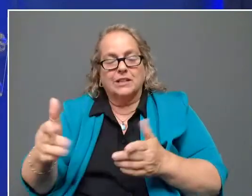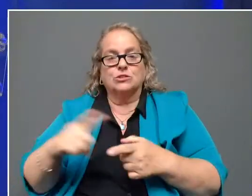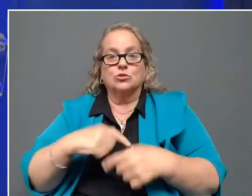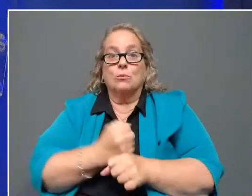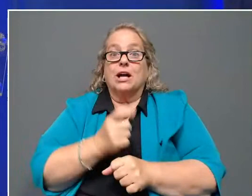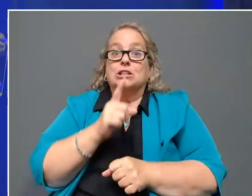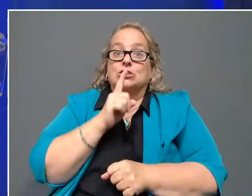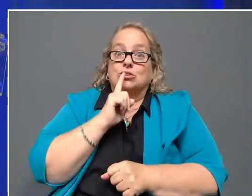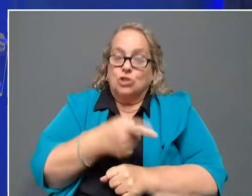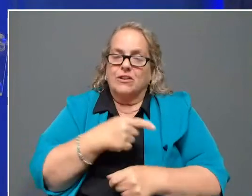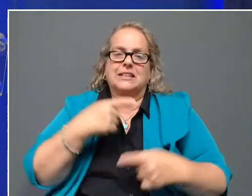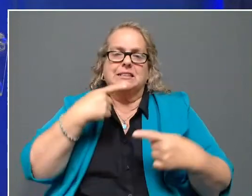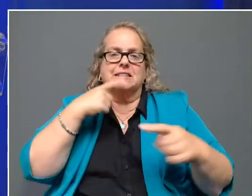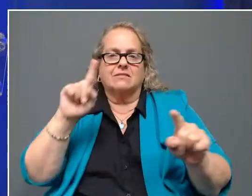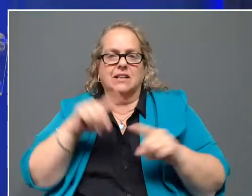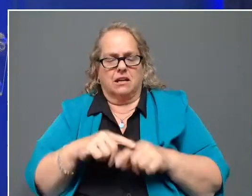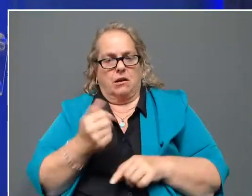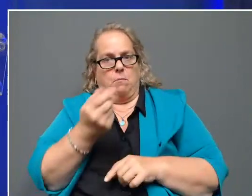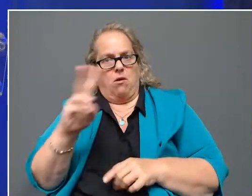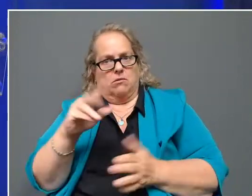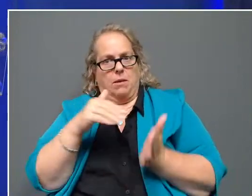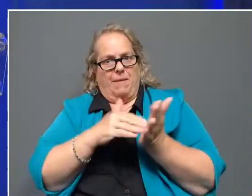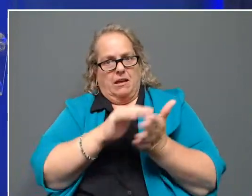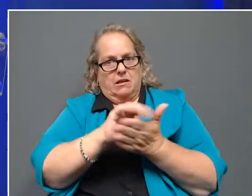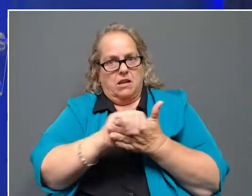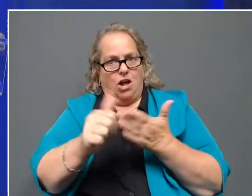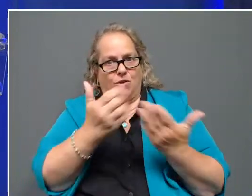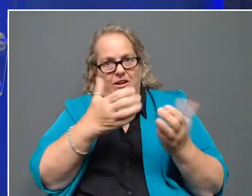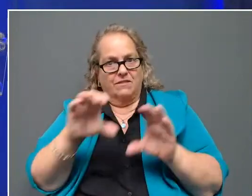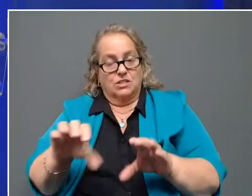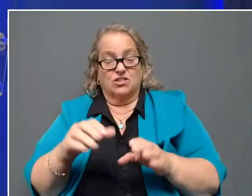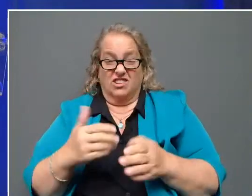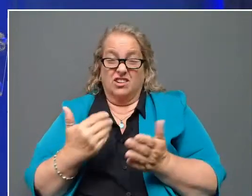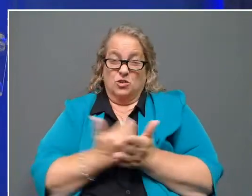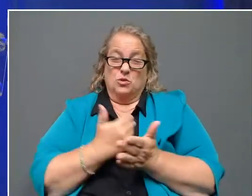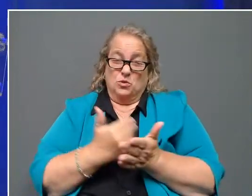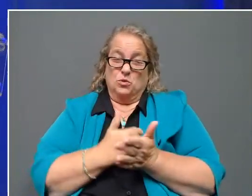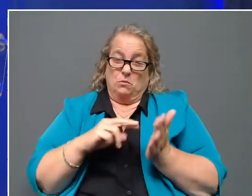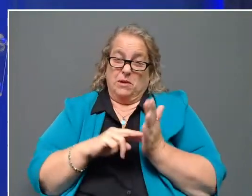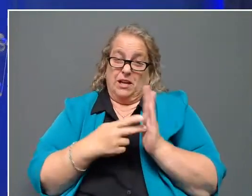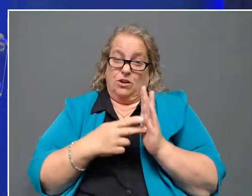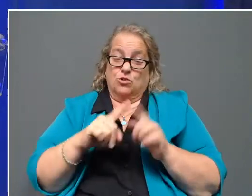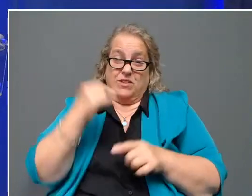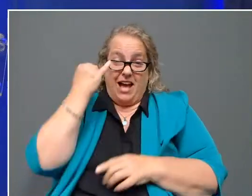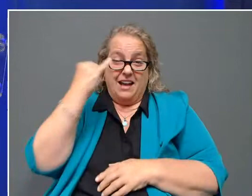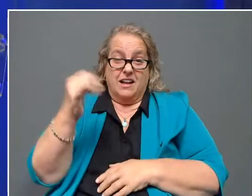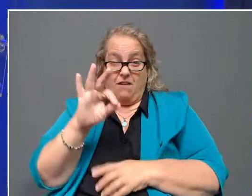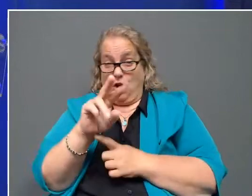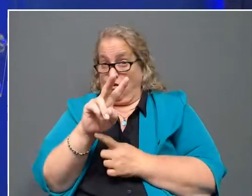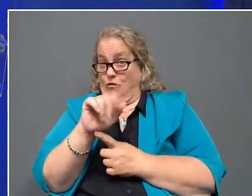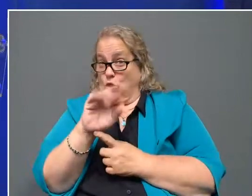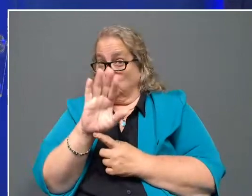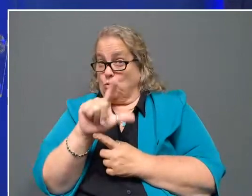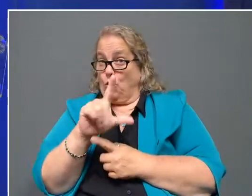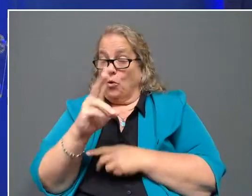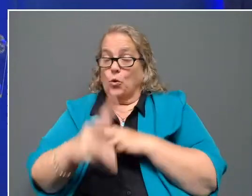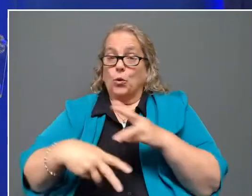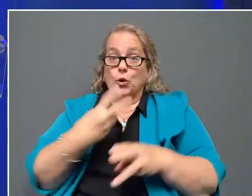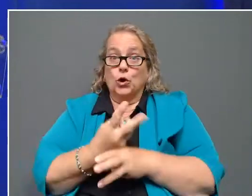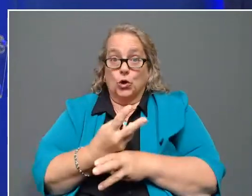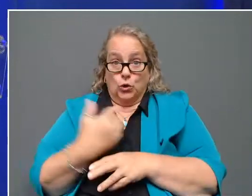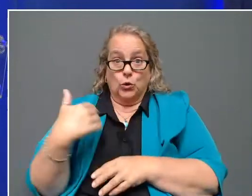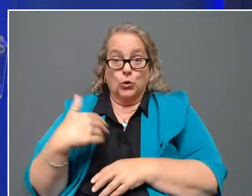multi-million-dollar investments. Brought a whole new meaning to the idea of virtual world. We also typically have the benefit of